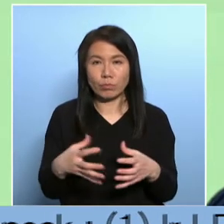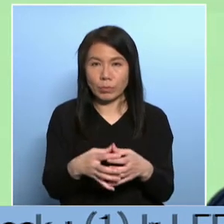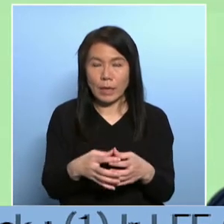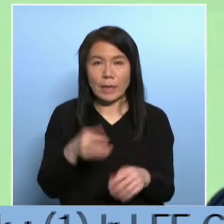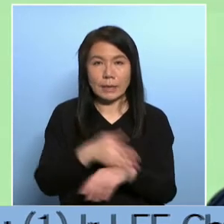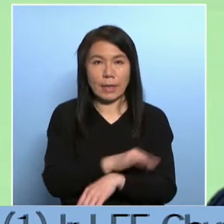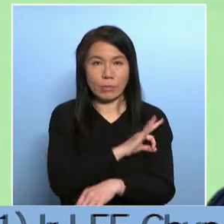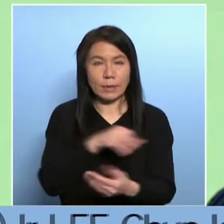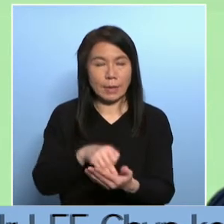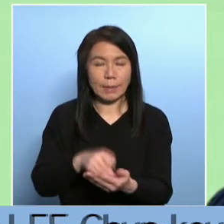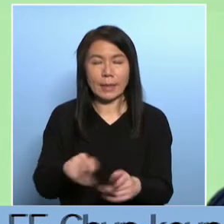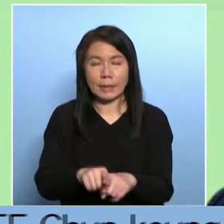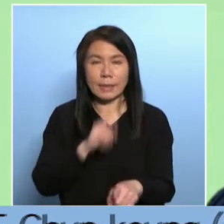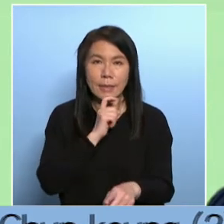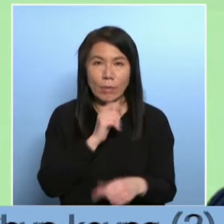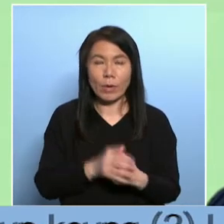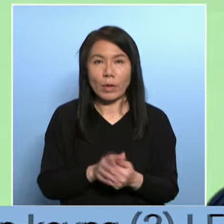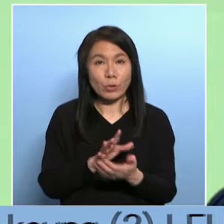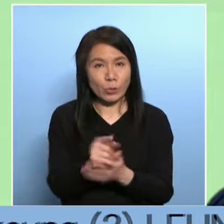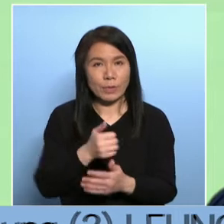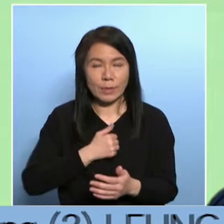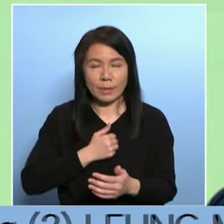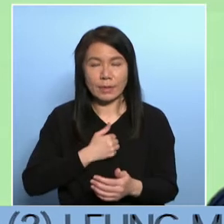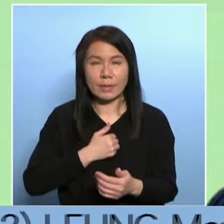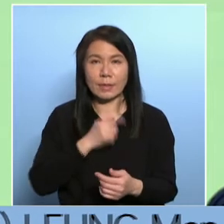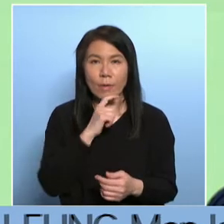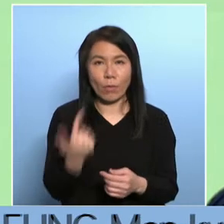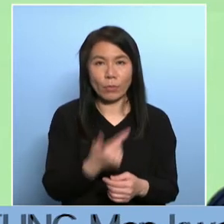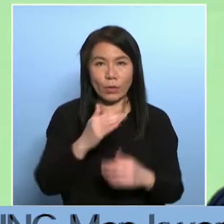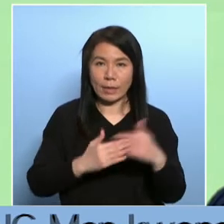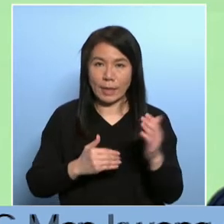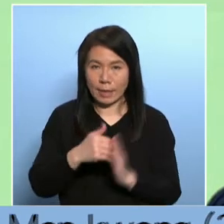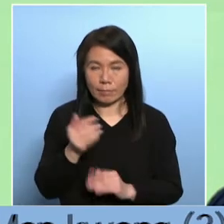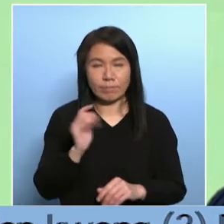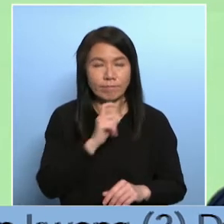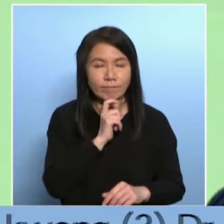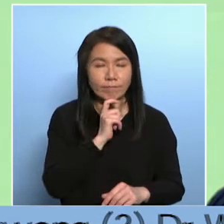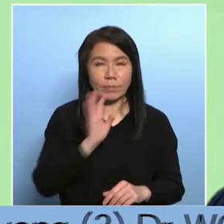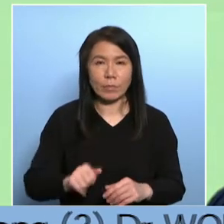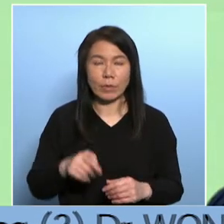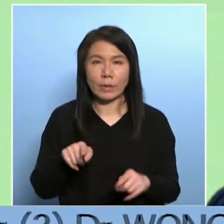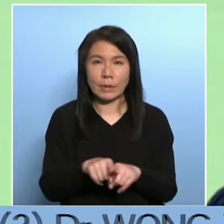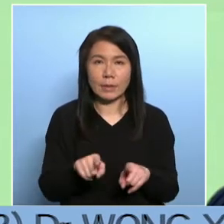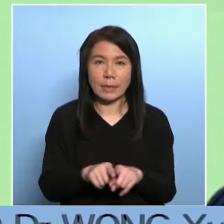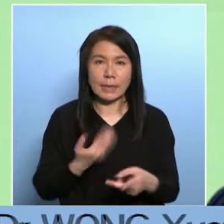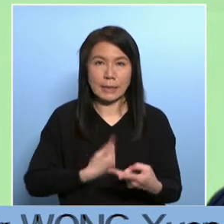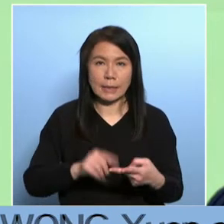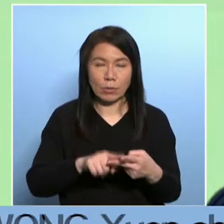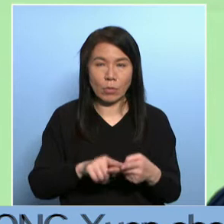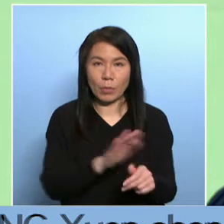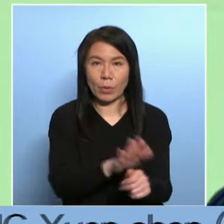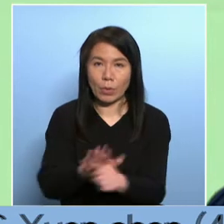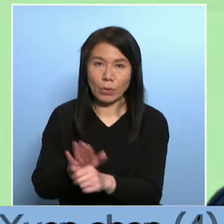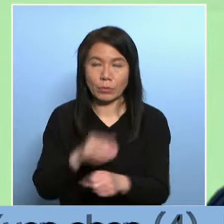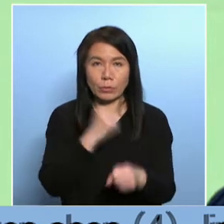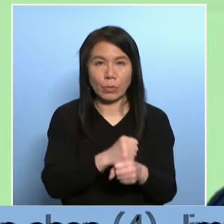large companies that have volunteer teams, and many in the teams are professionals with various professional skills. So